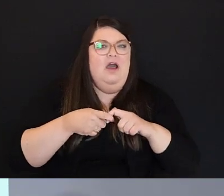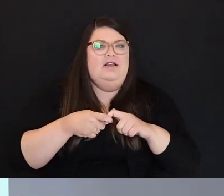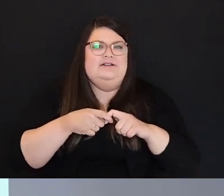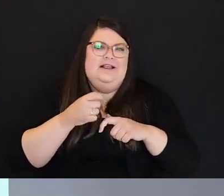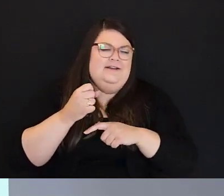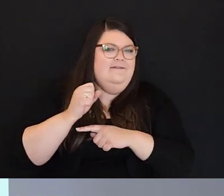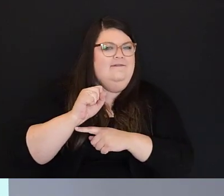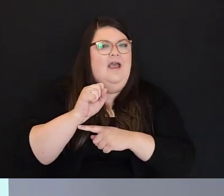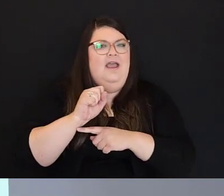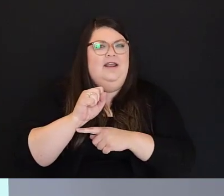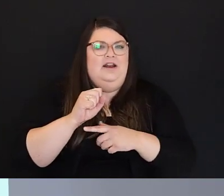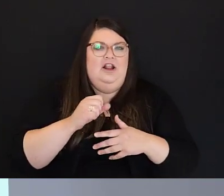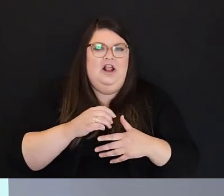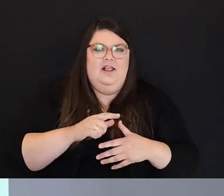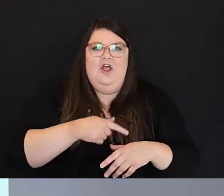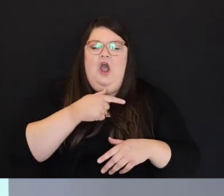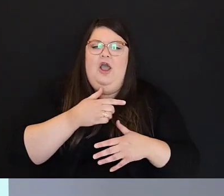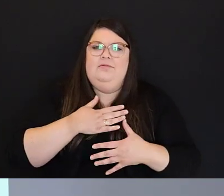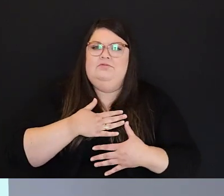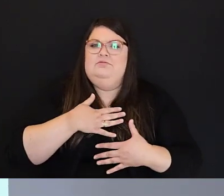breath. Exhale.